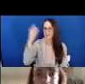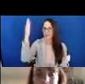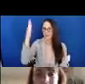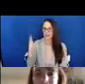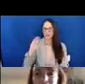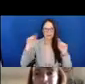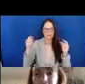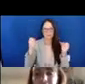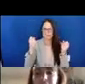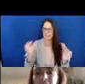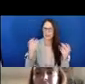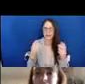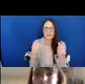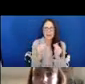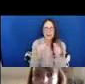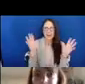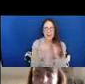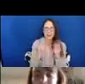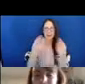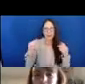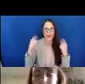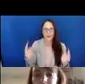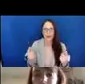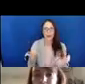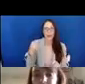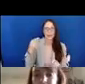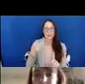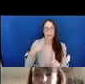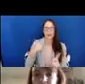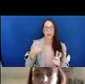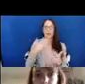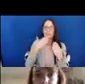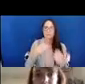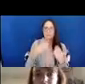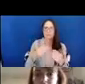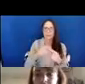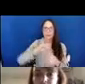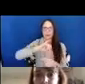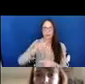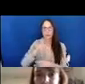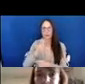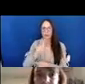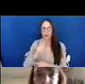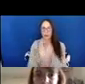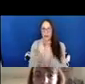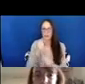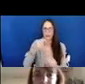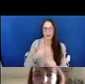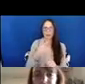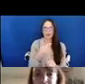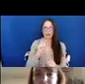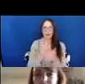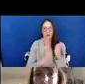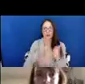great mini conference so far, and especially, uh, I want to express my thanks to Joel and everyone at Georgetown who's helped us come